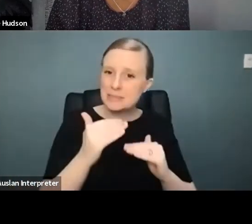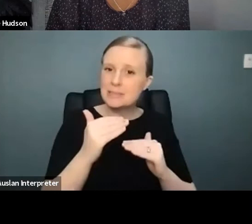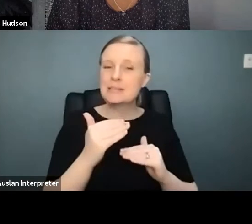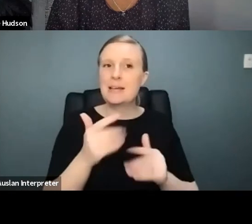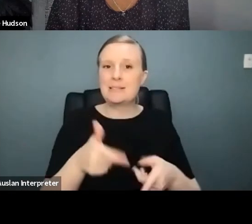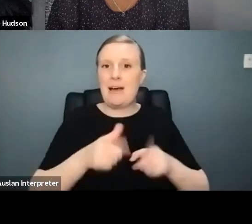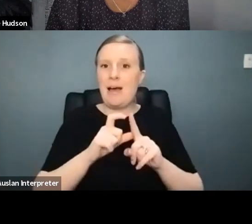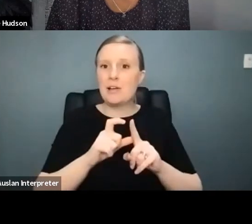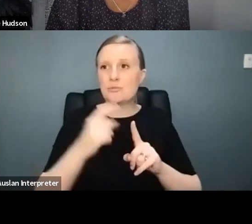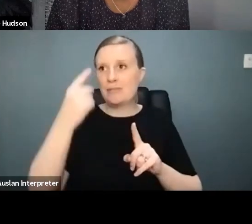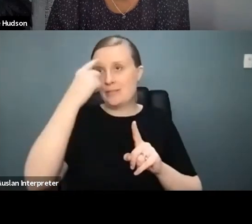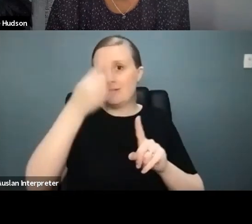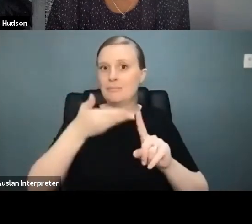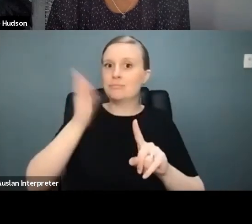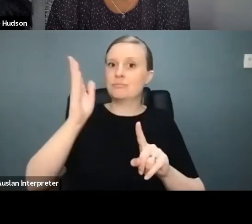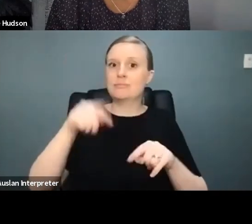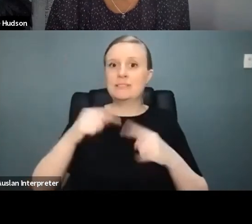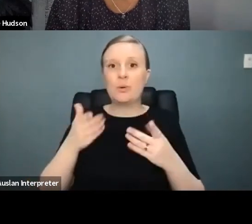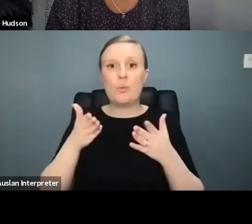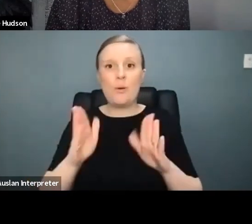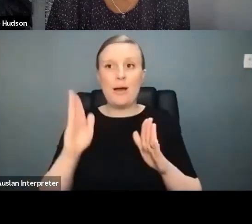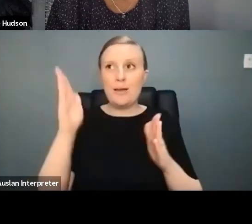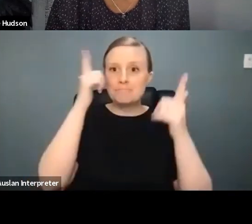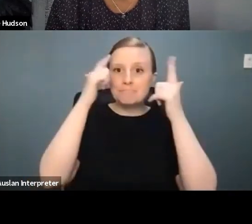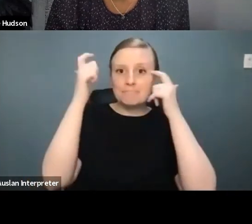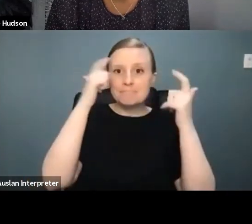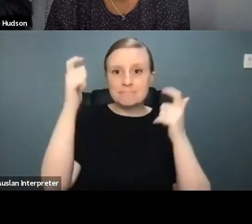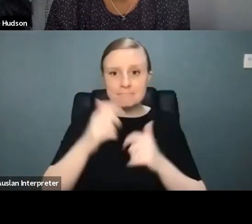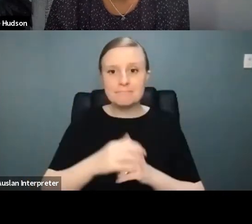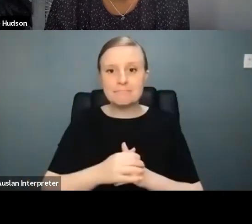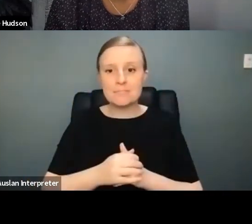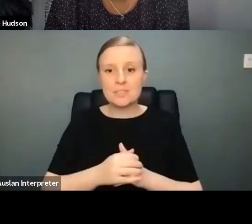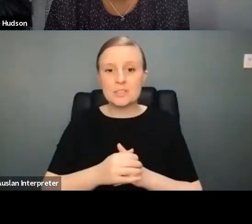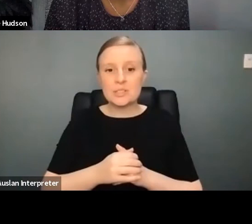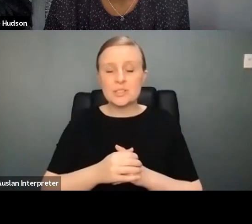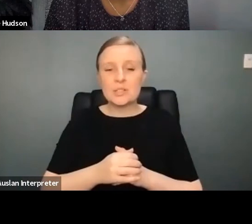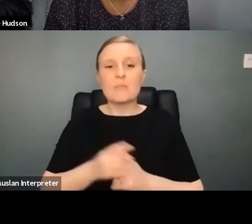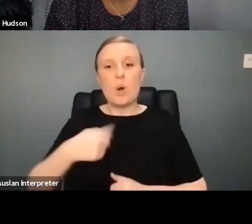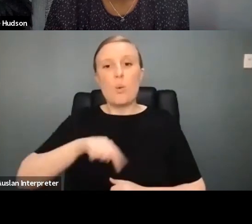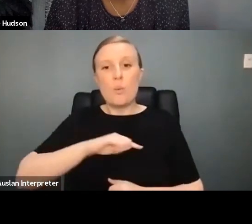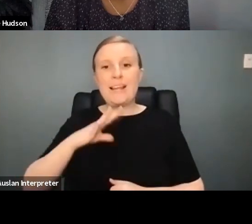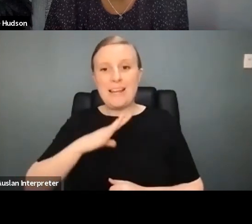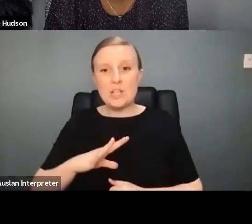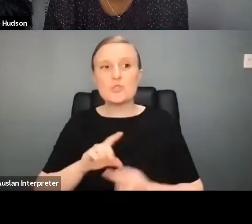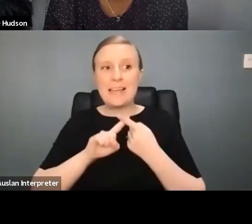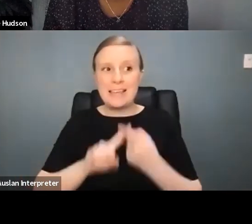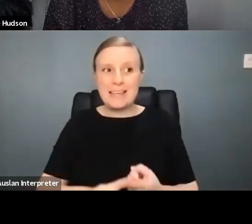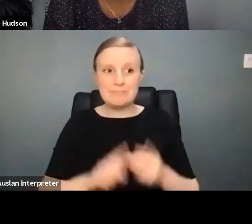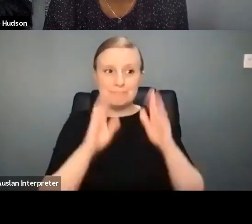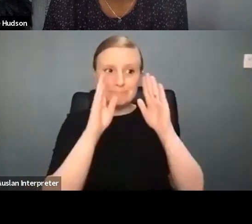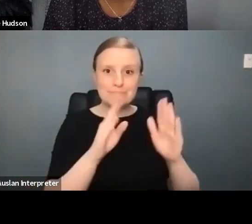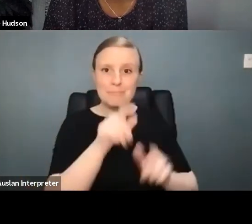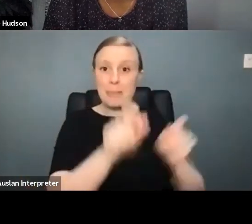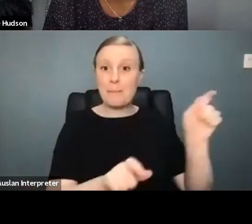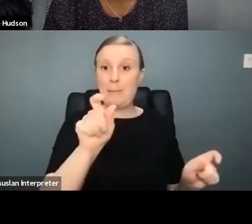useful is that we continue to listen to the people who reach out for treatment about what works best for them, that we do the